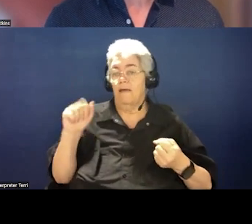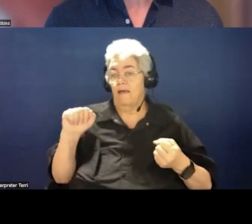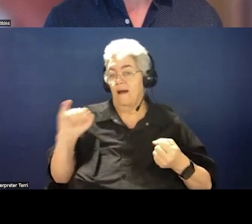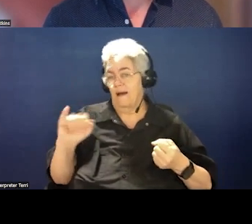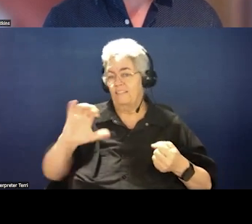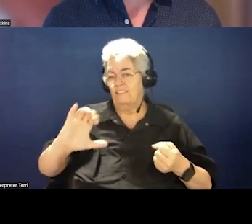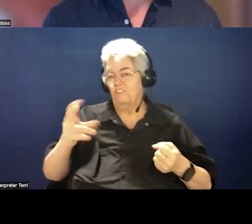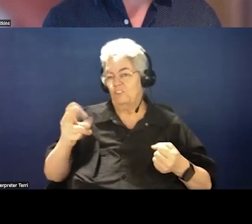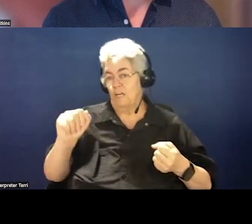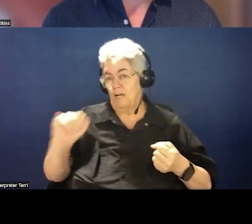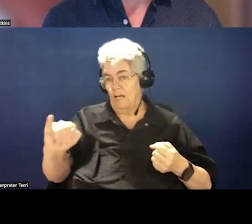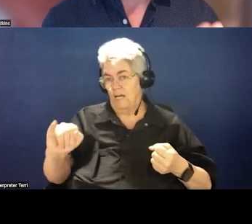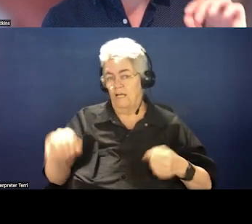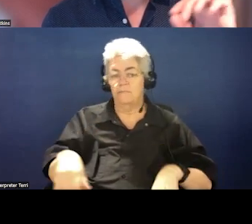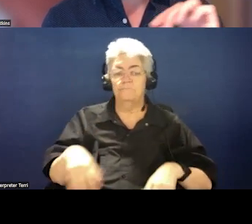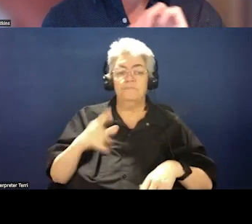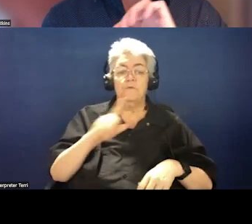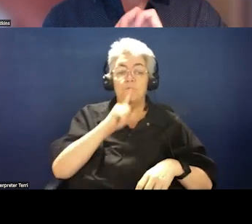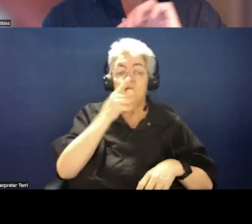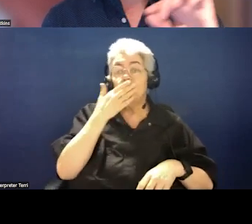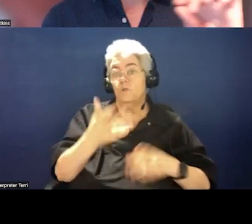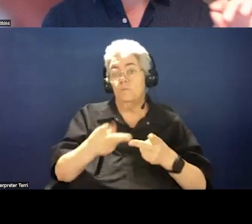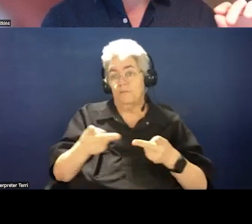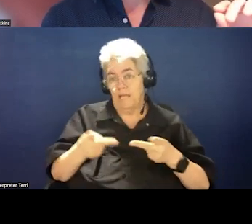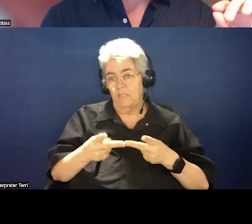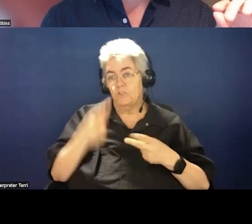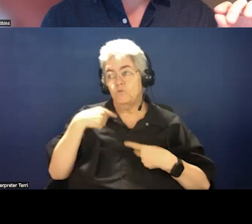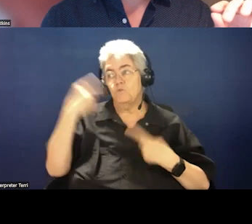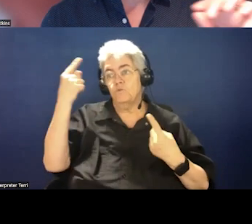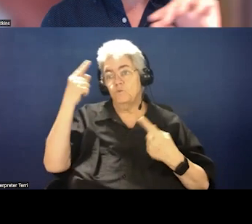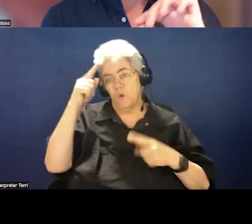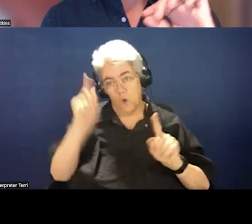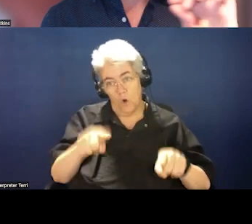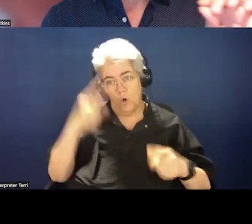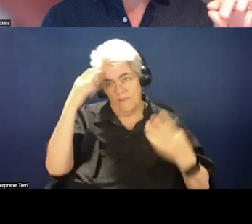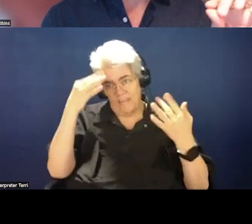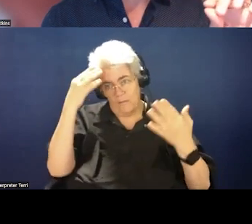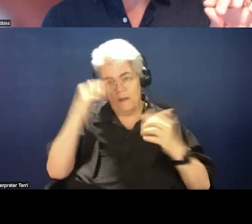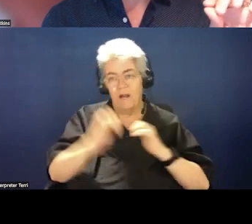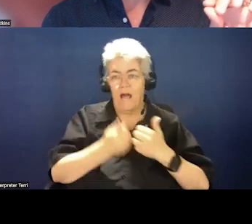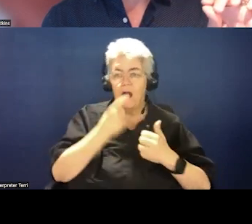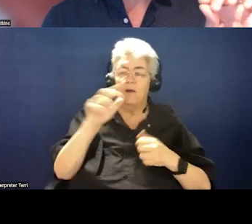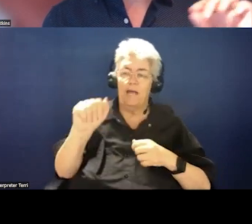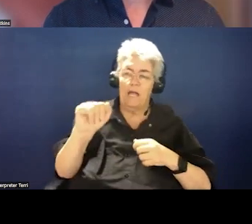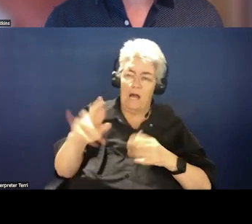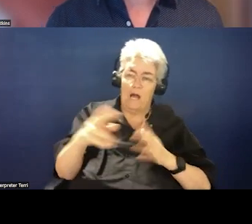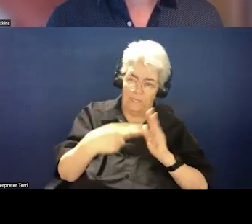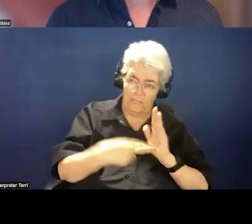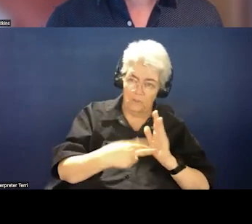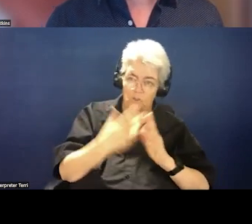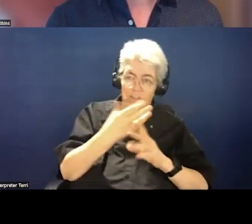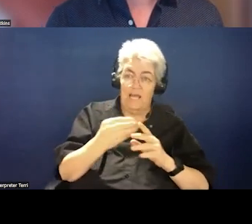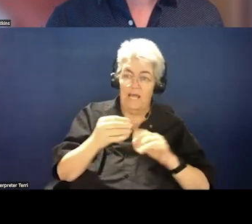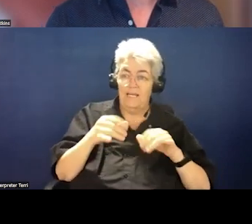is a really great resource for thinking about how AI regulations and standards would apply specifically